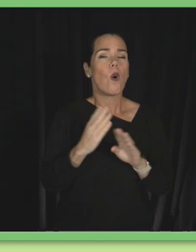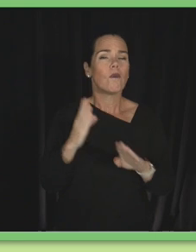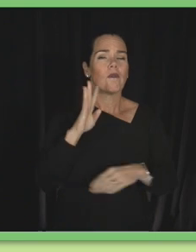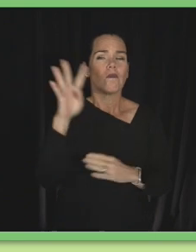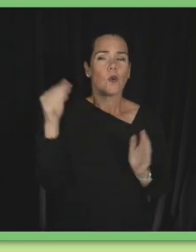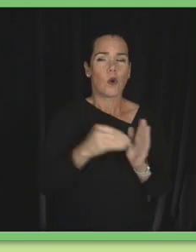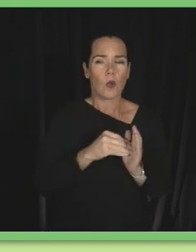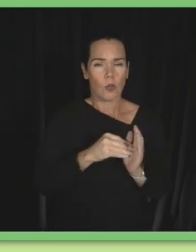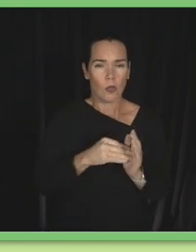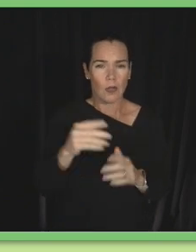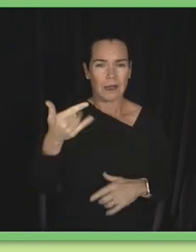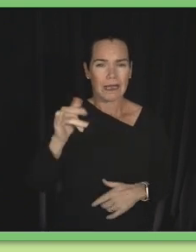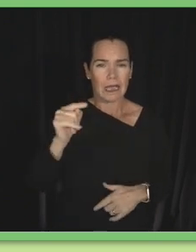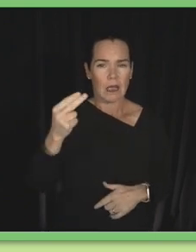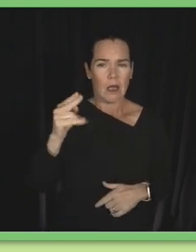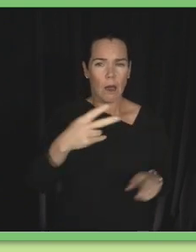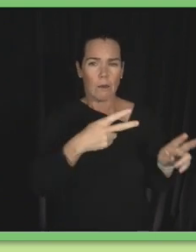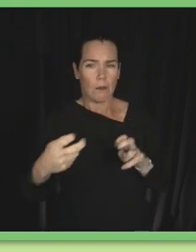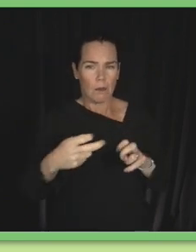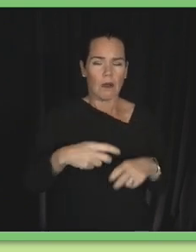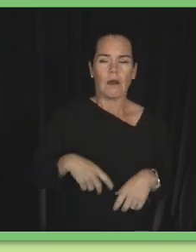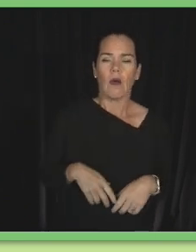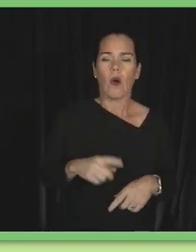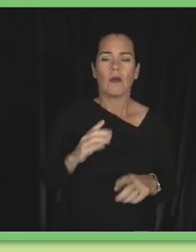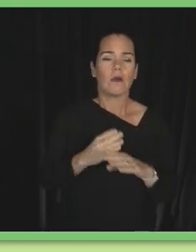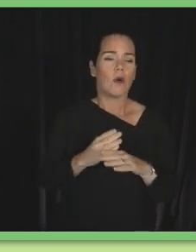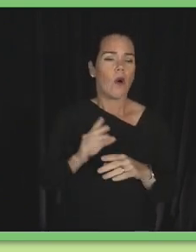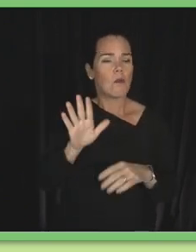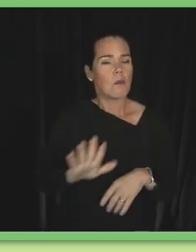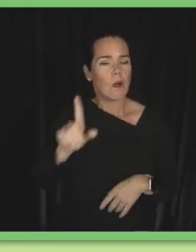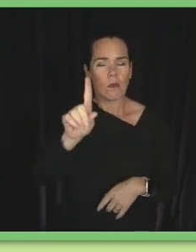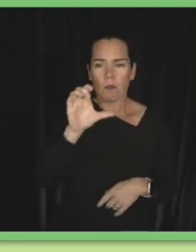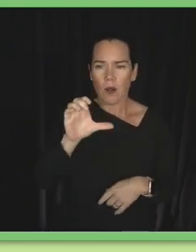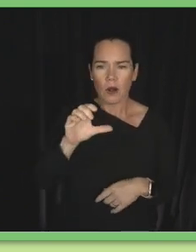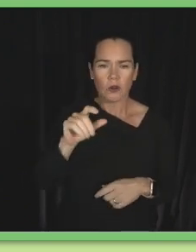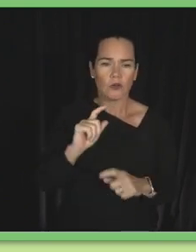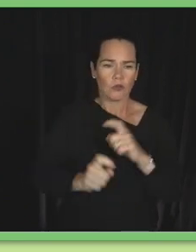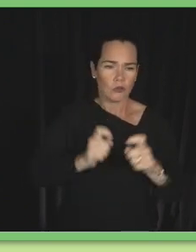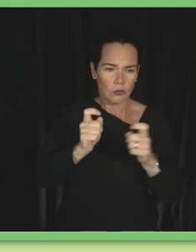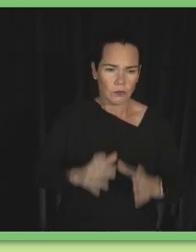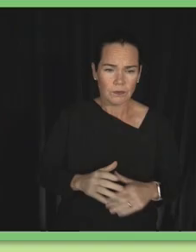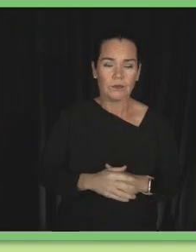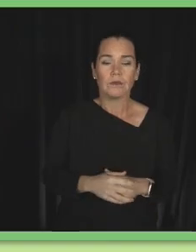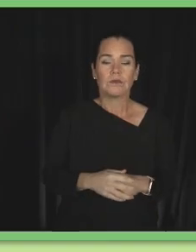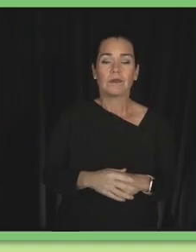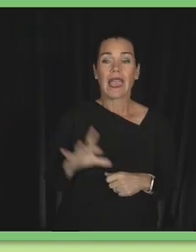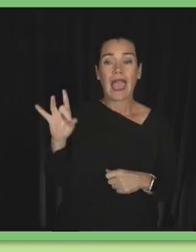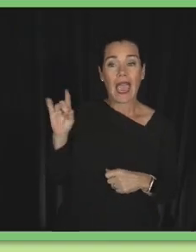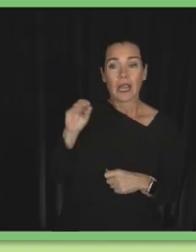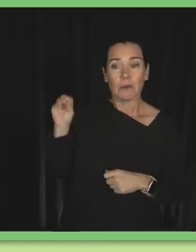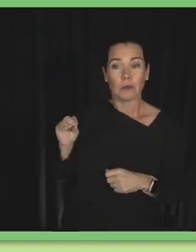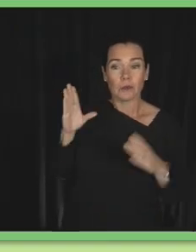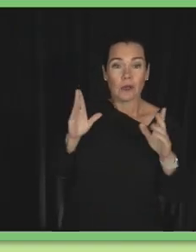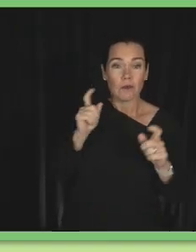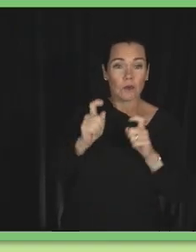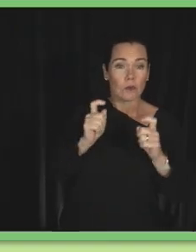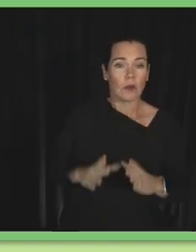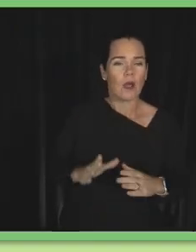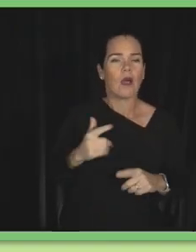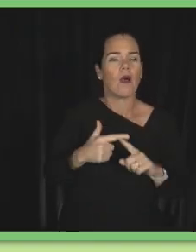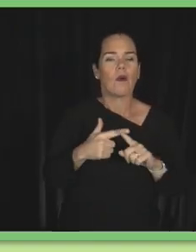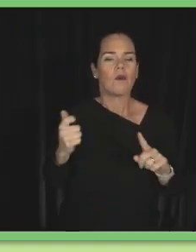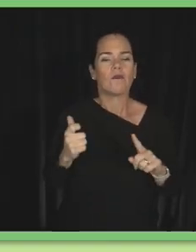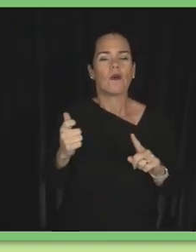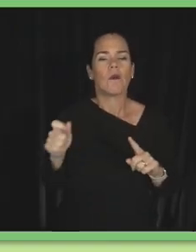100 contributors. And here's my favorite part. Over 80% of our contributors are now from outside